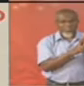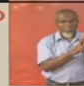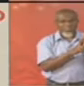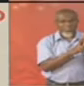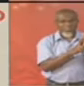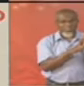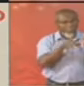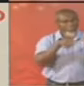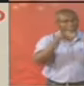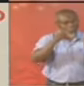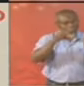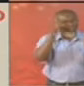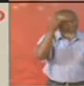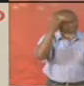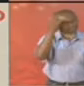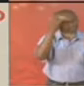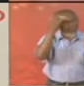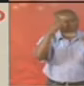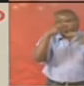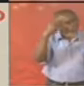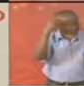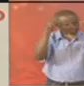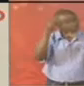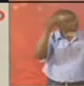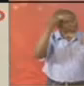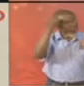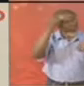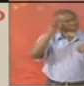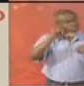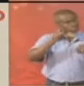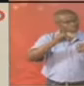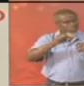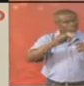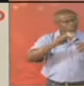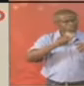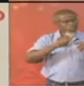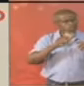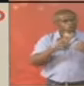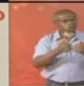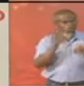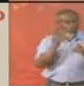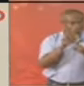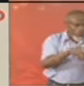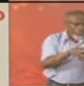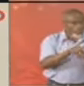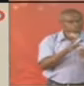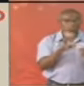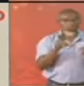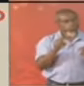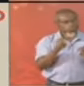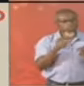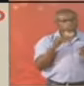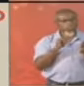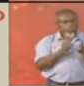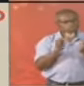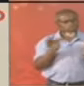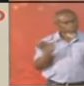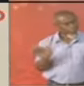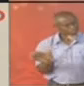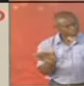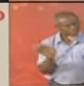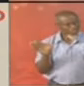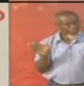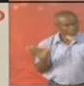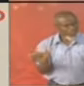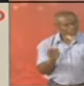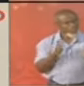Yes, the ministry is aware of that. There is nothing that we can do beyond continue to encourage good and sensible